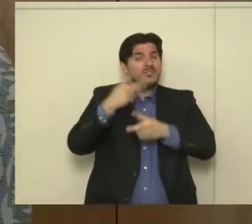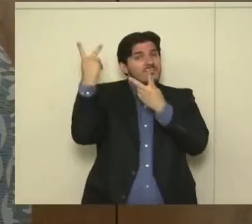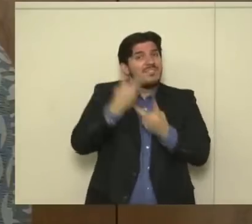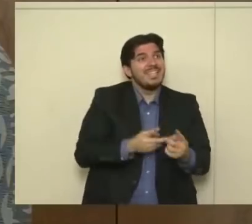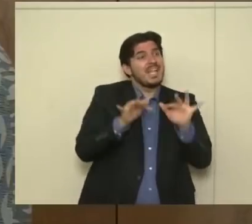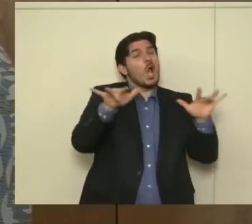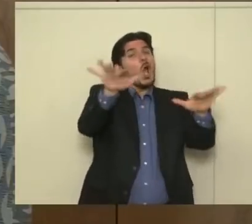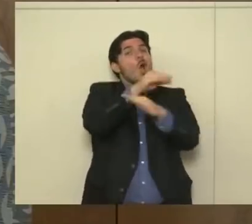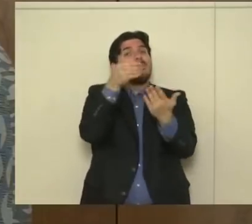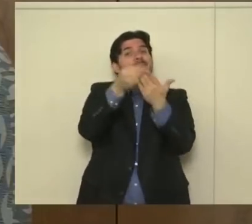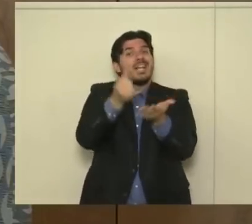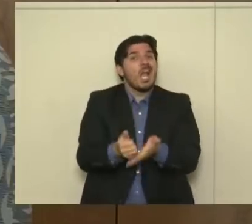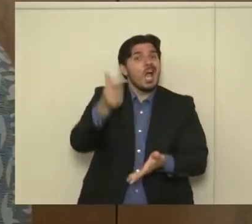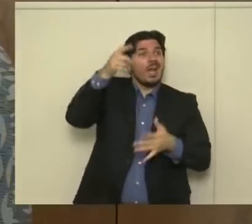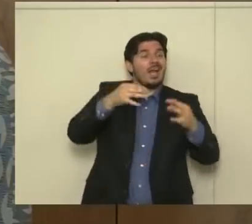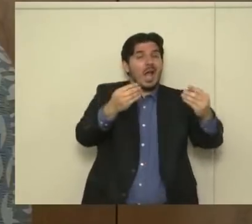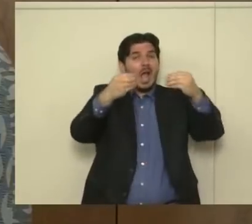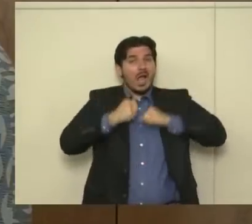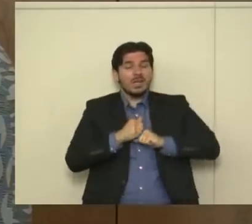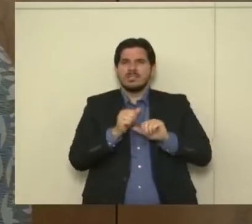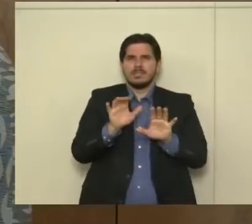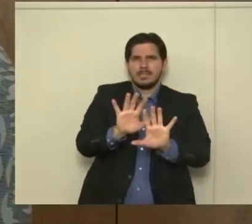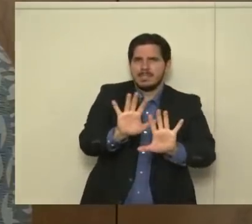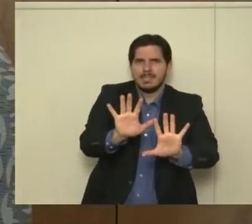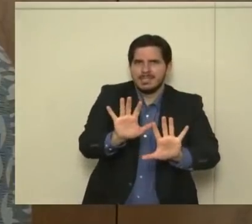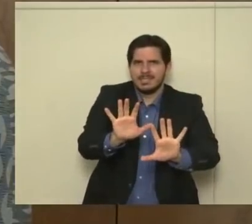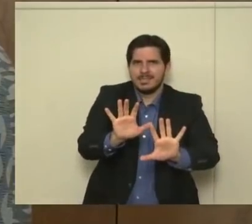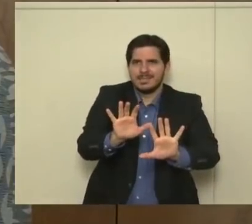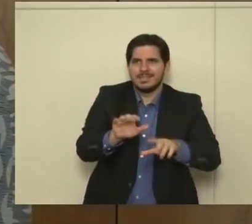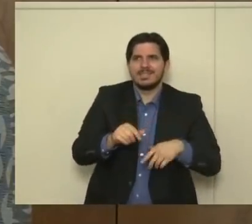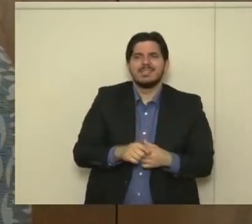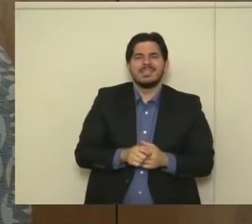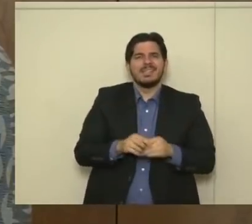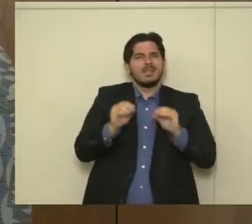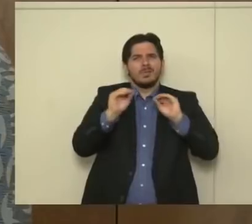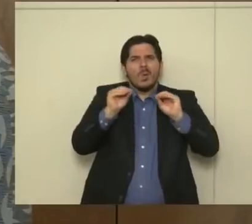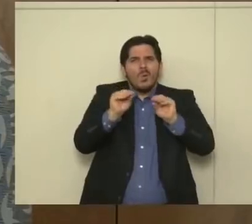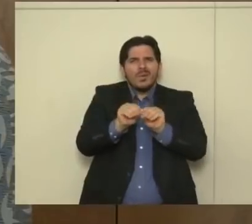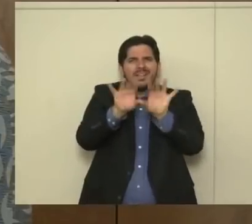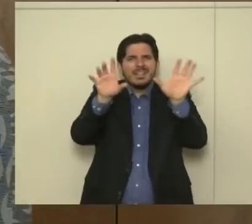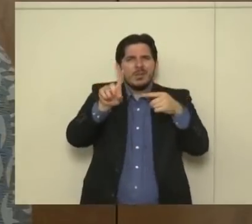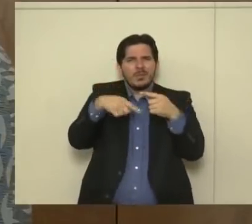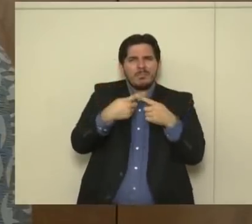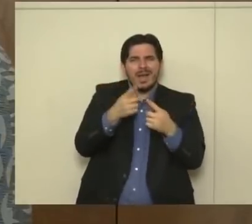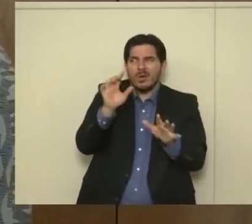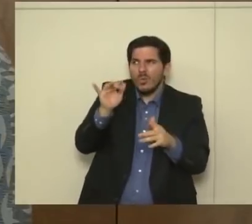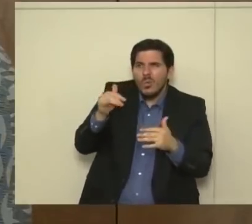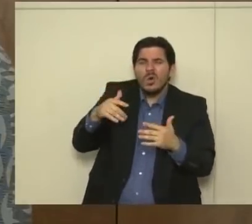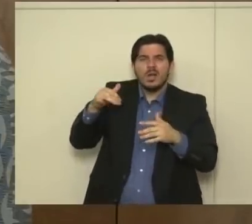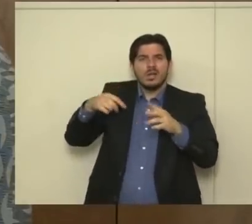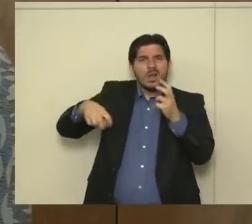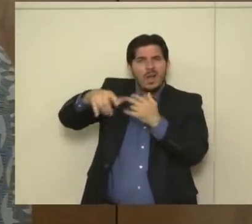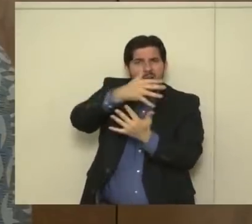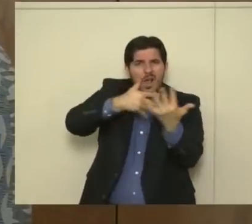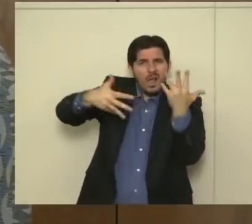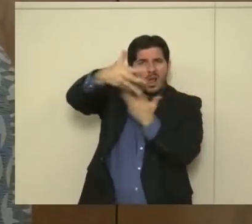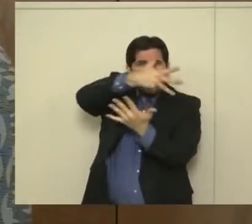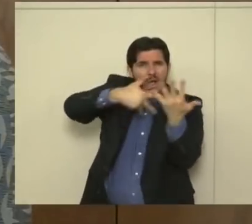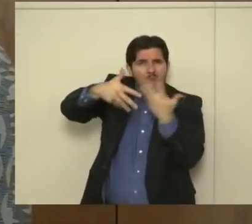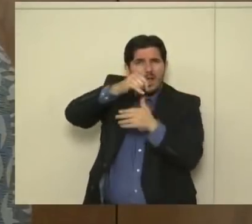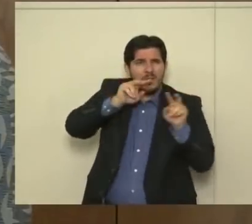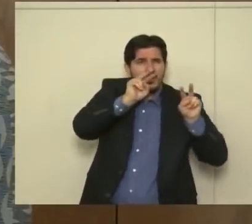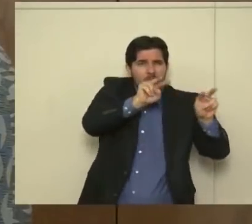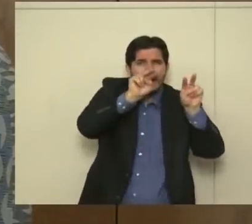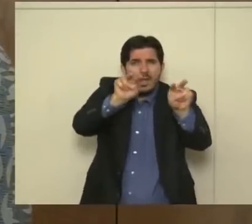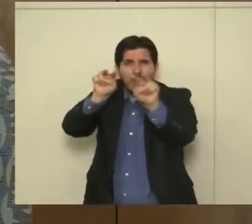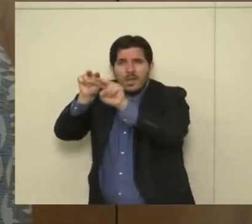open. No one is unclear about how terrible that environment is here or around the country or around the